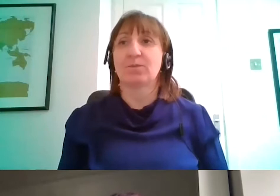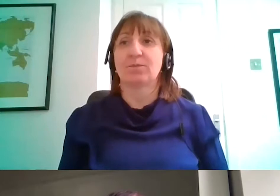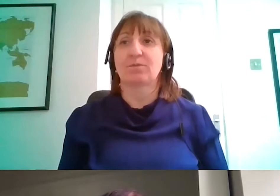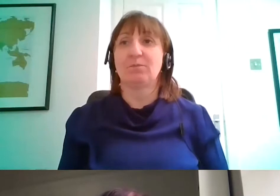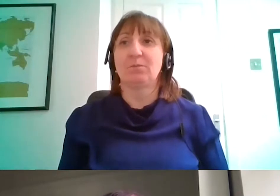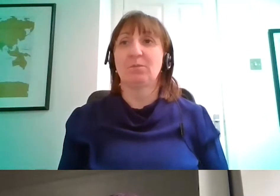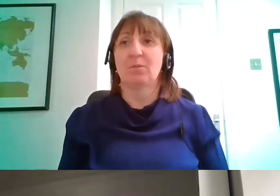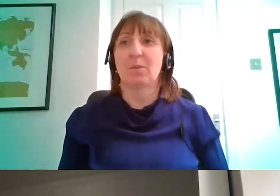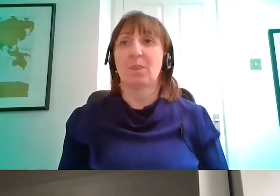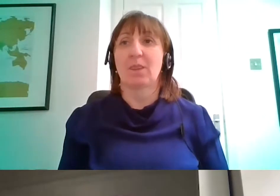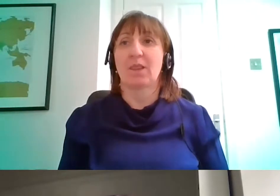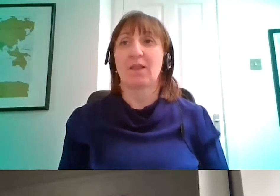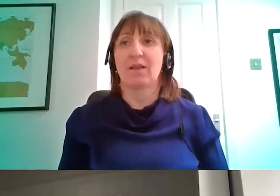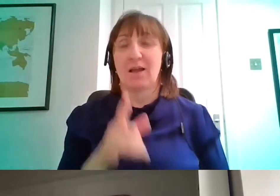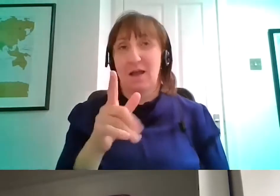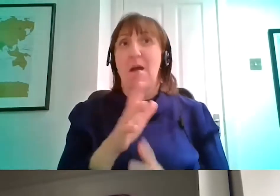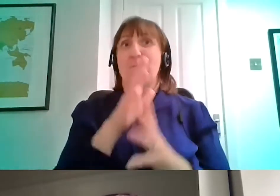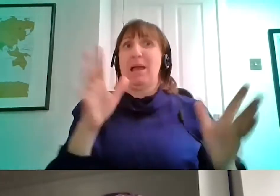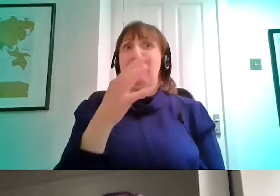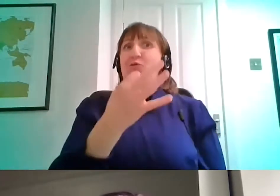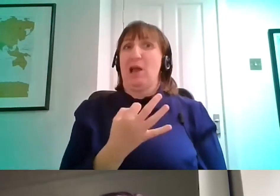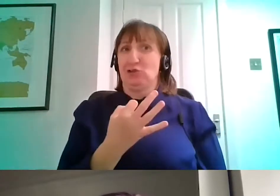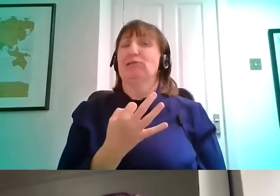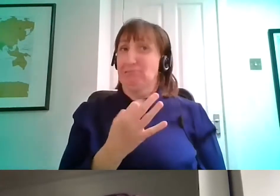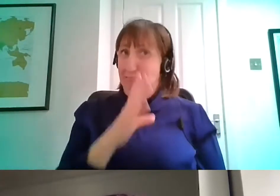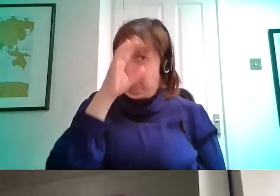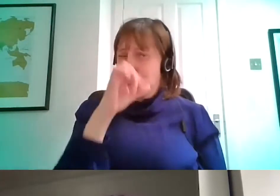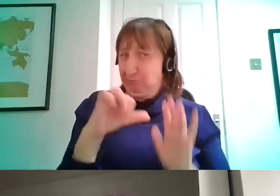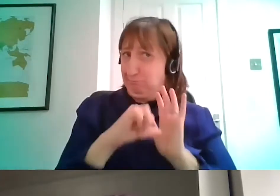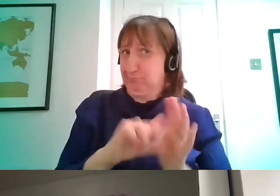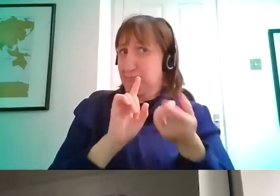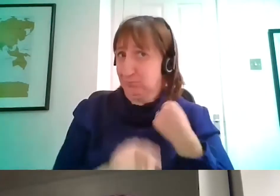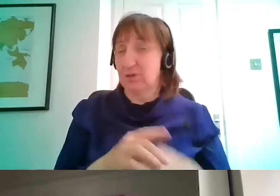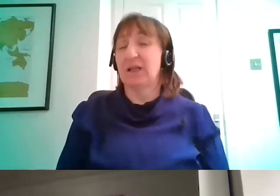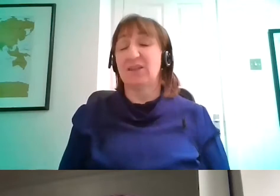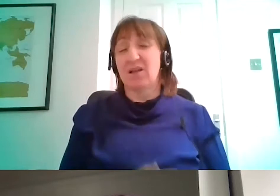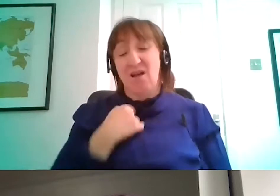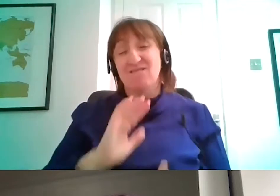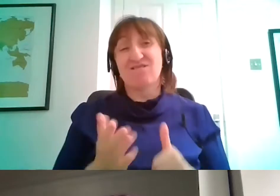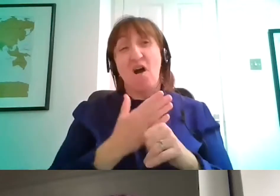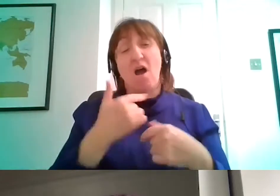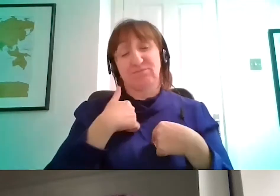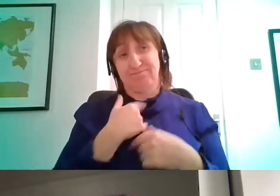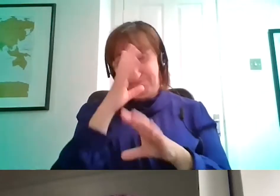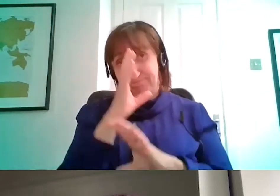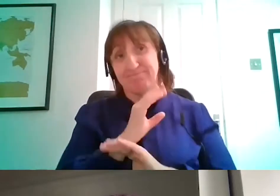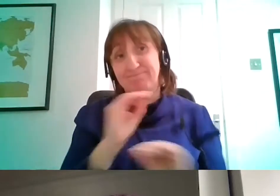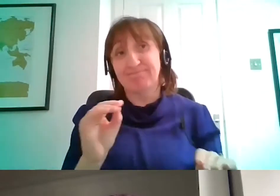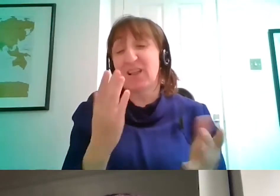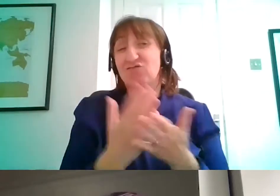Okay, that's a big question, and it's a hard question, but I think first and foremost, I would say that